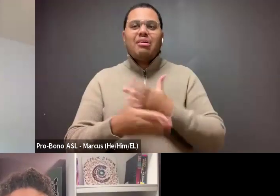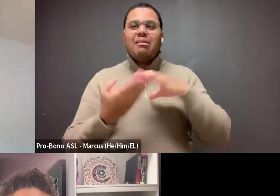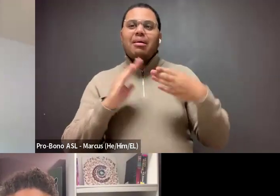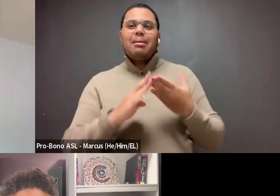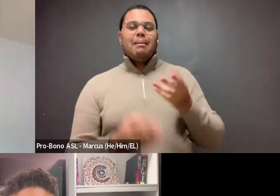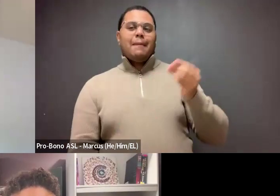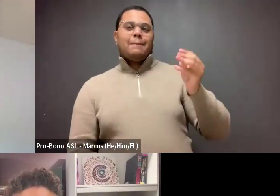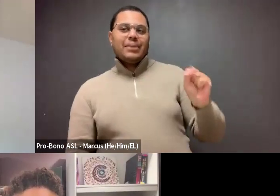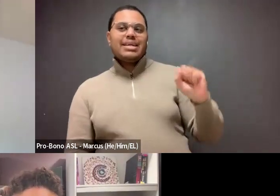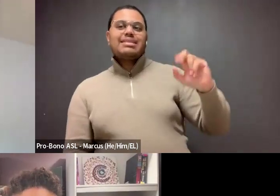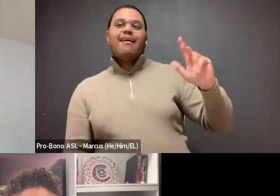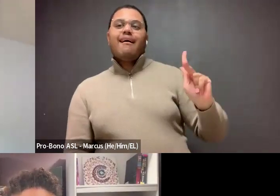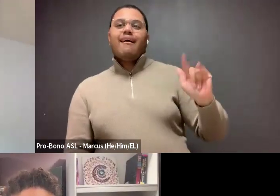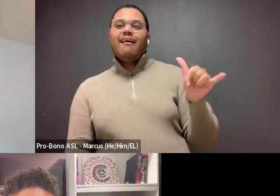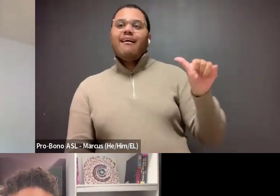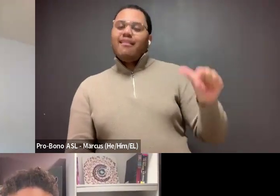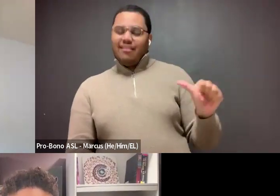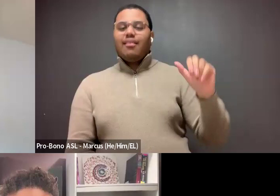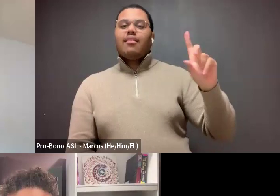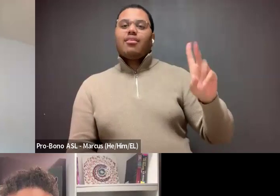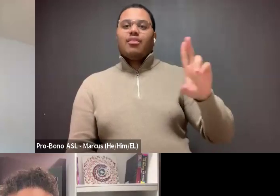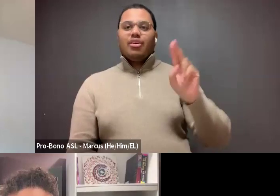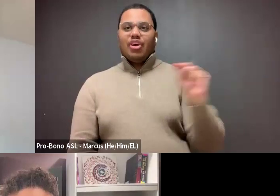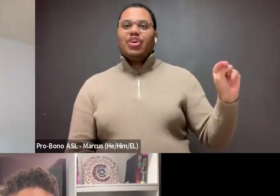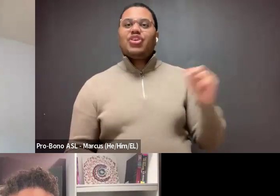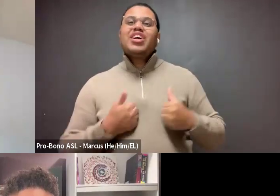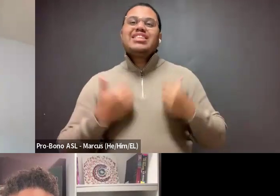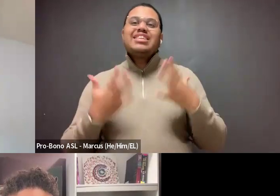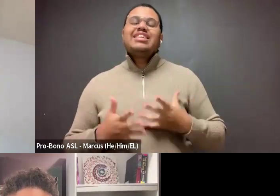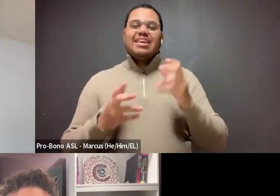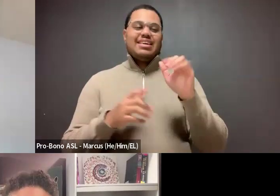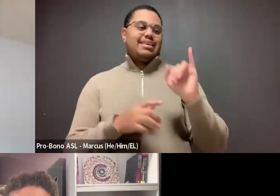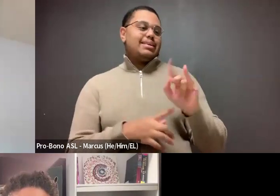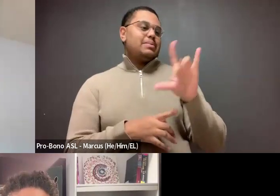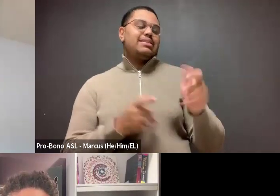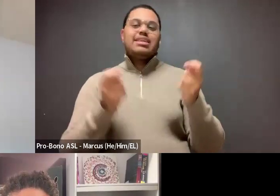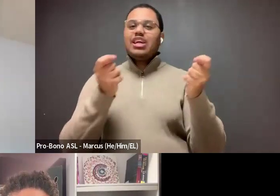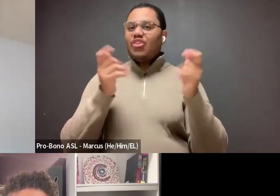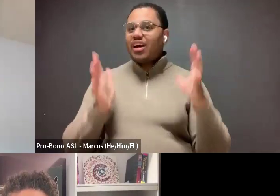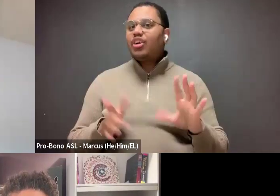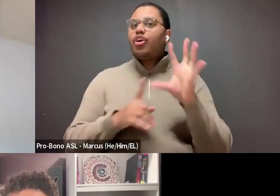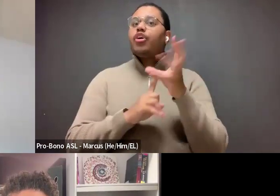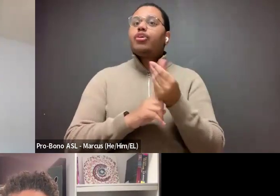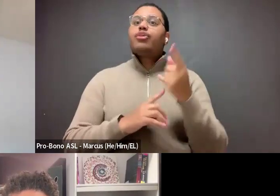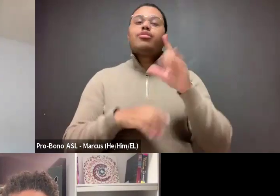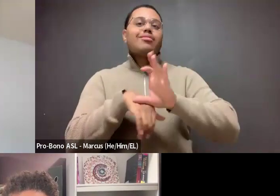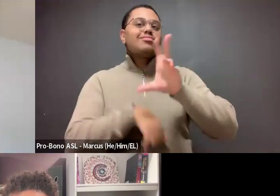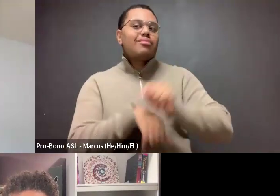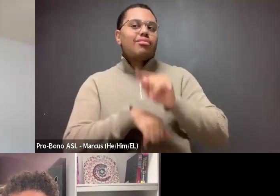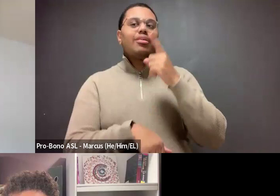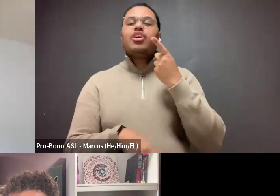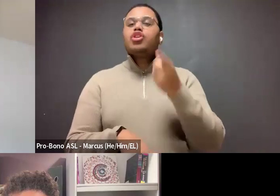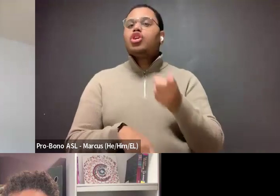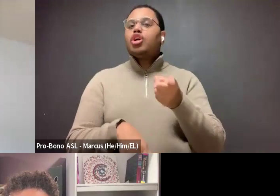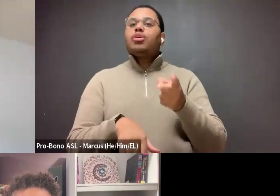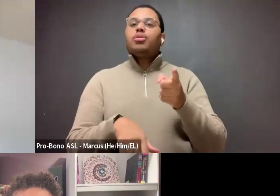Kaya Dunn. Kaya is a resident intimacy director and cultural consultant for She's a resident